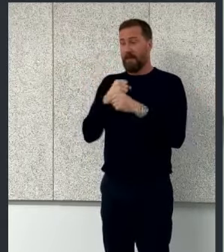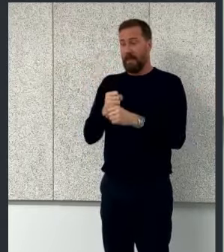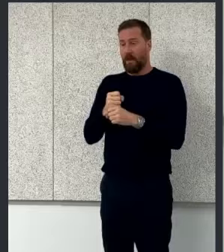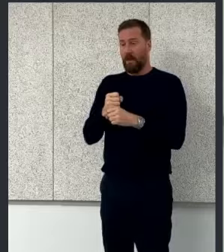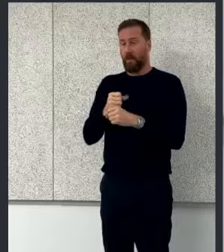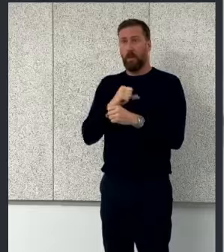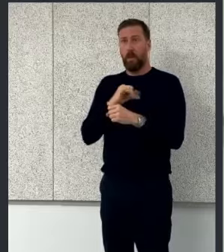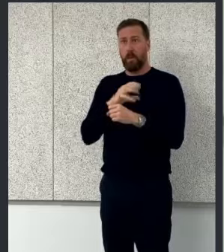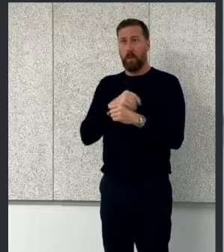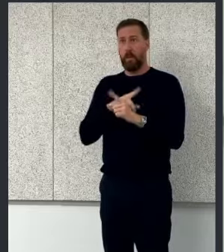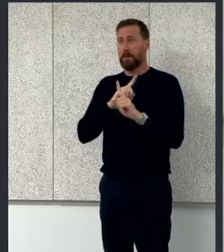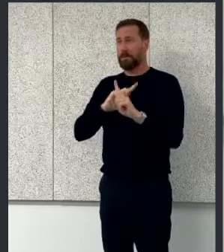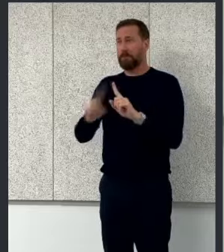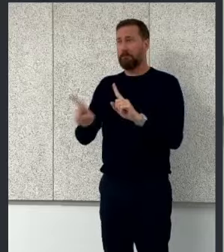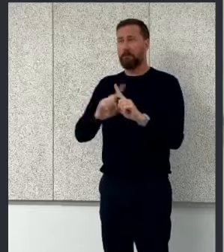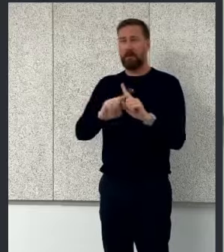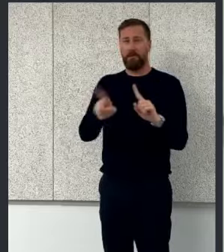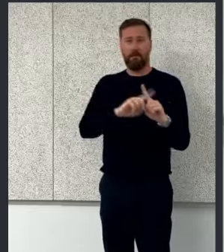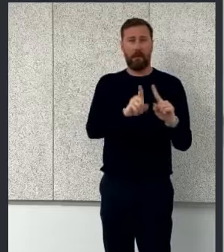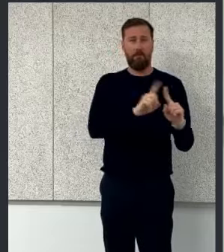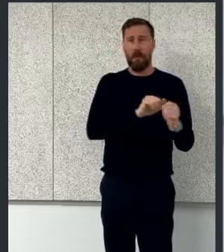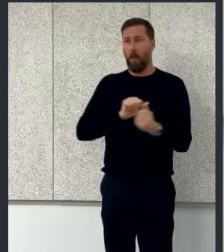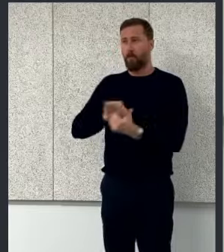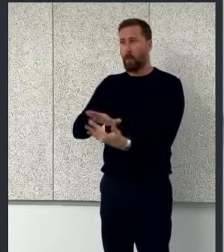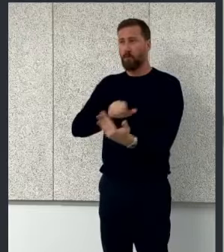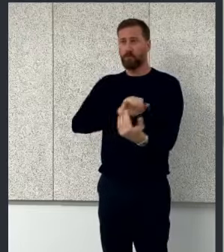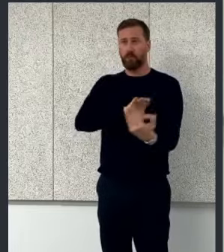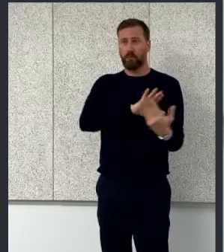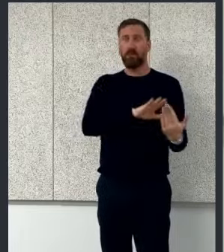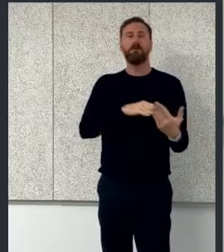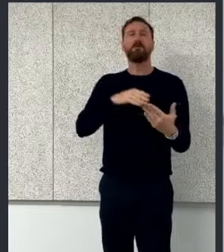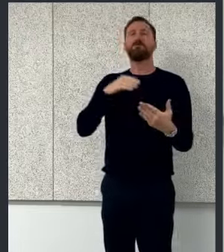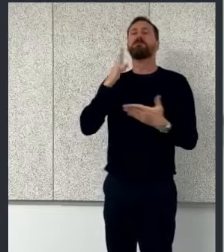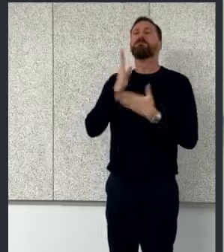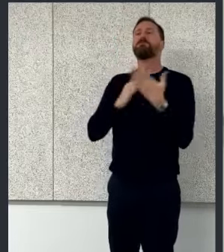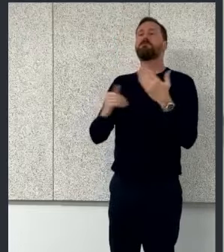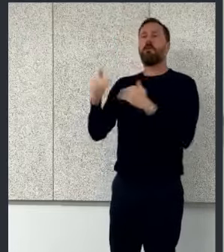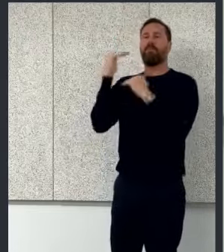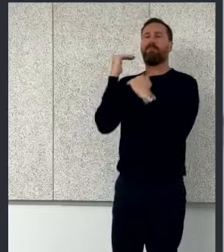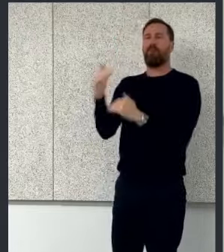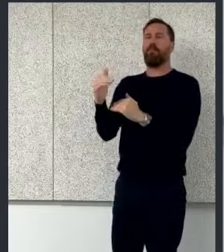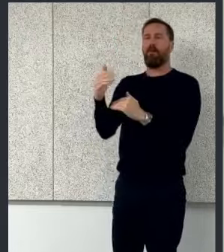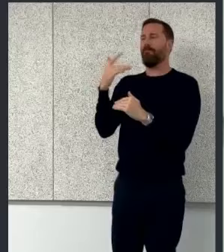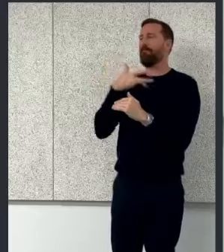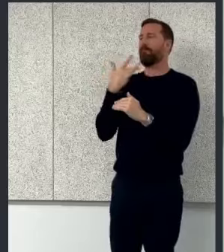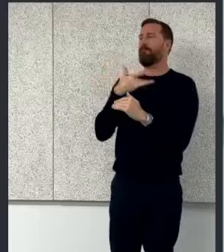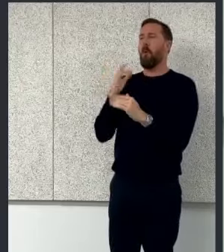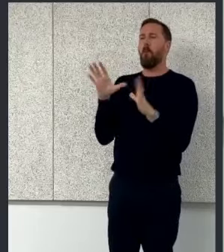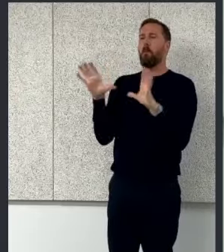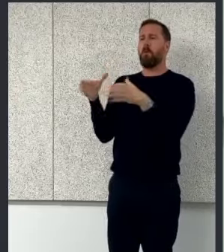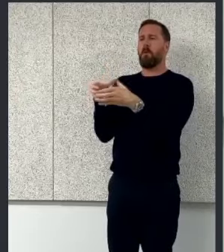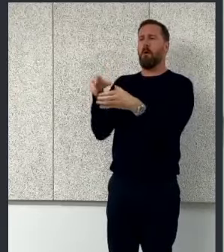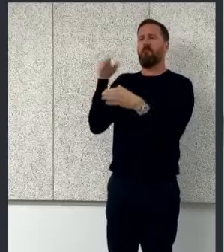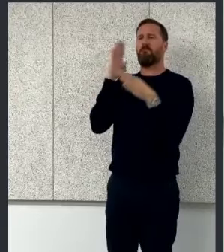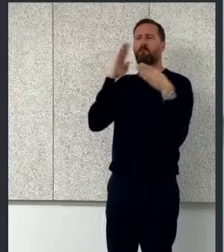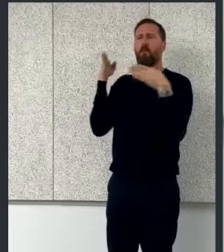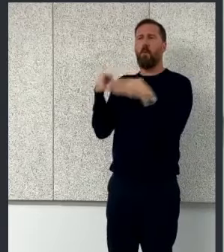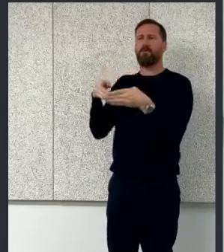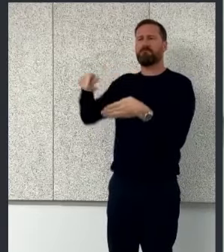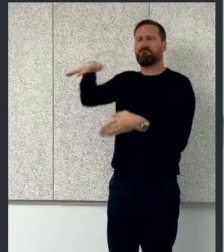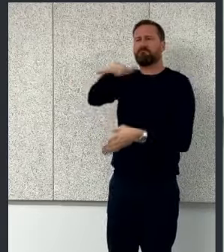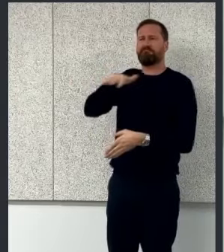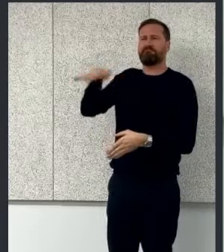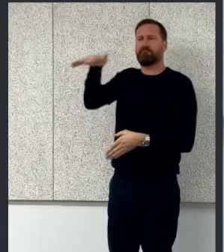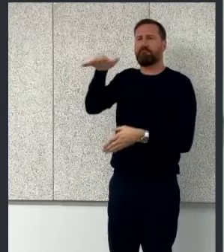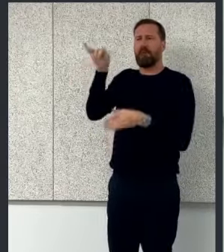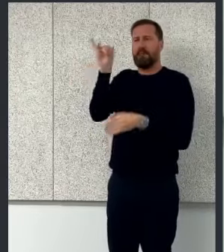funders have a sort of lens, whether it's a geographical focus, a different way of approaching kind of